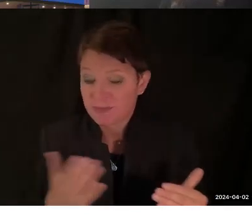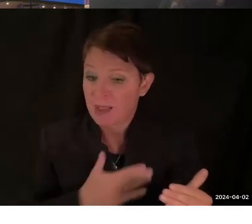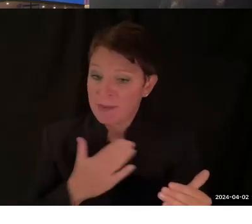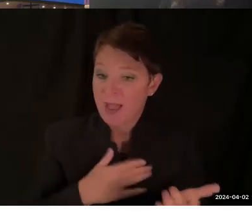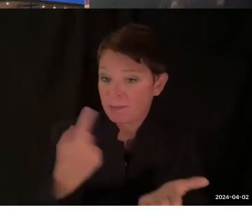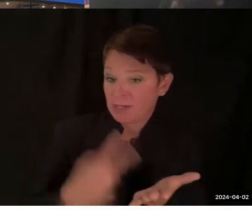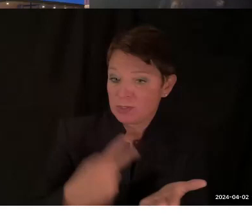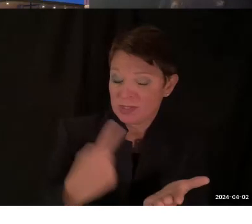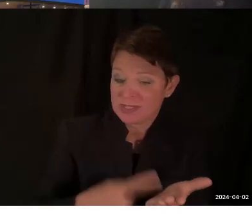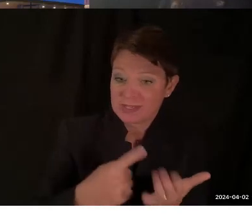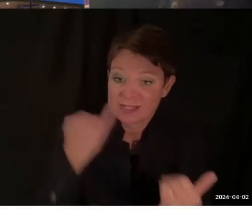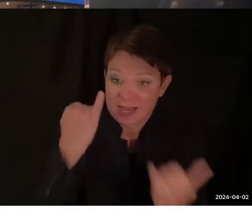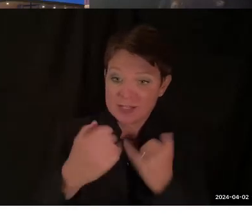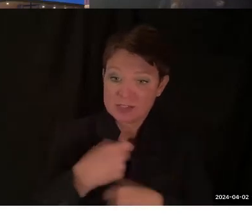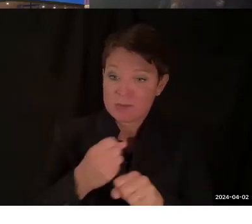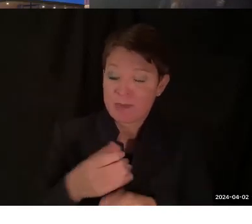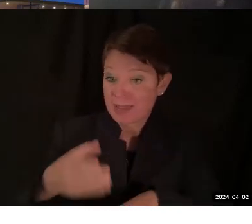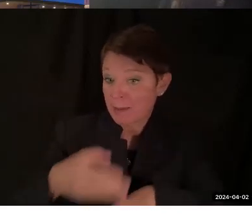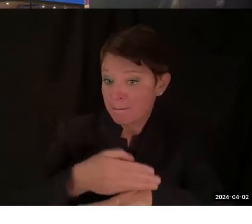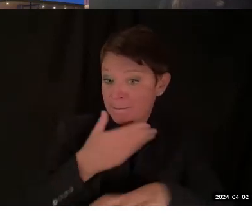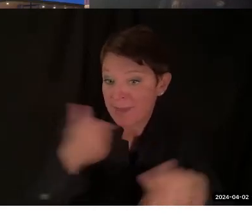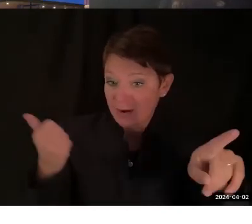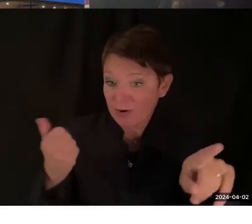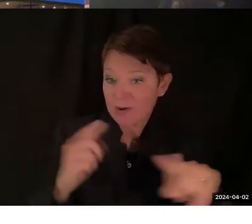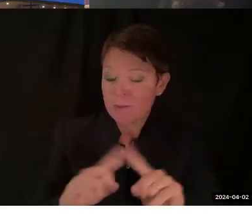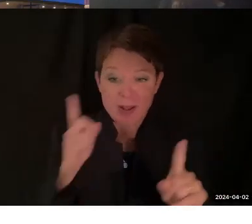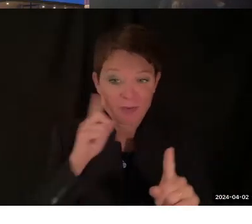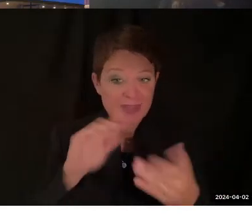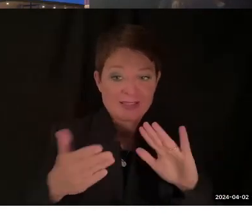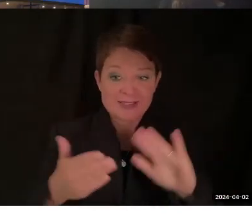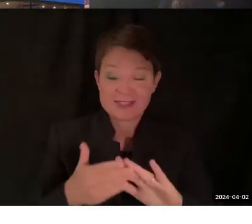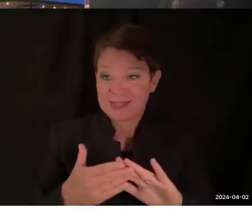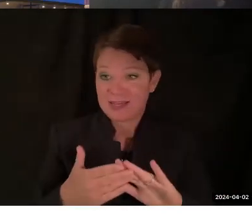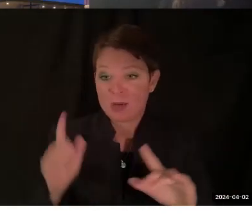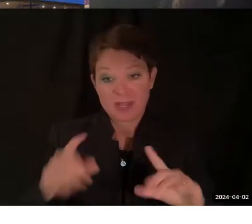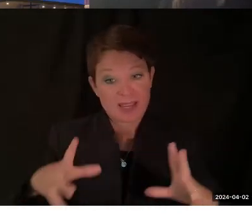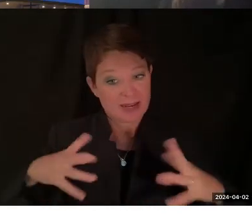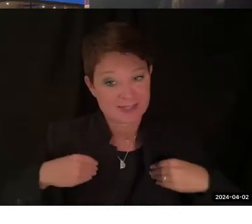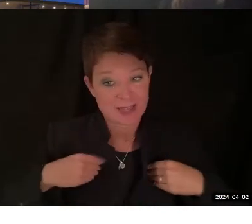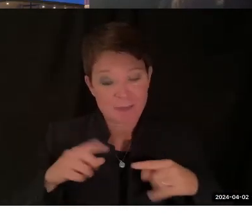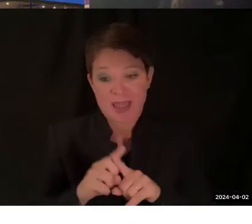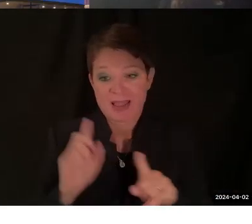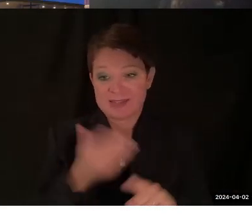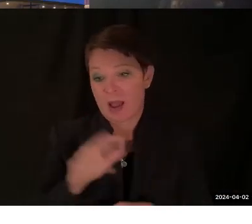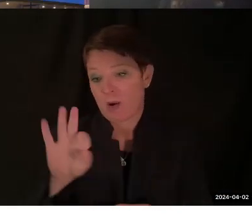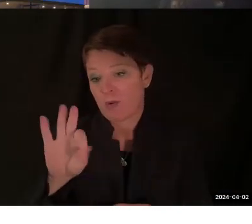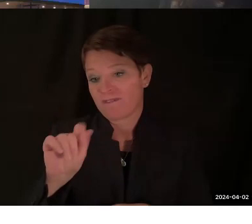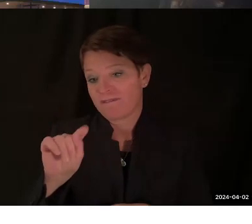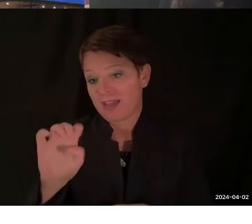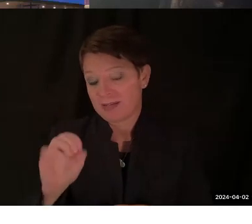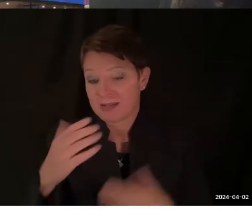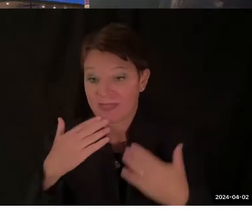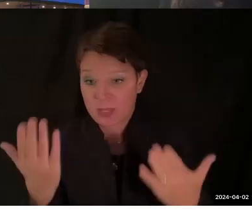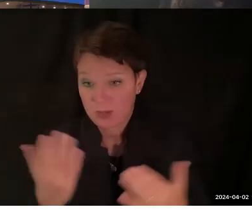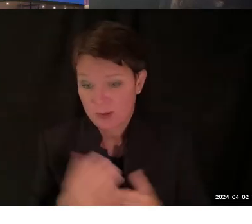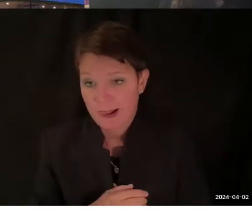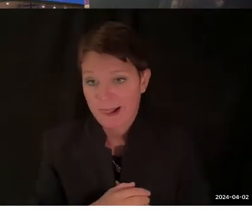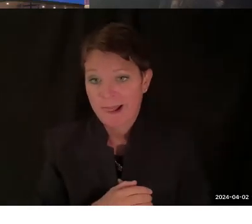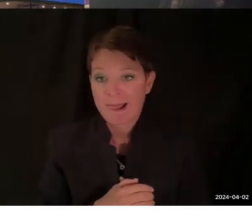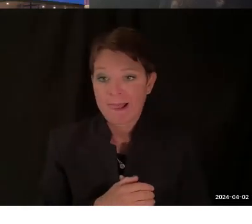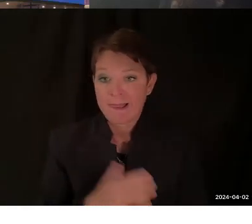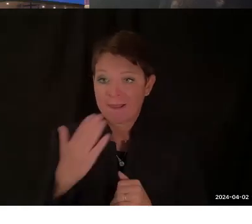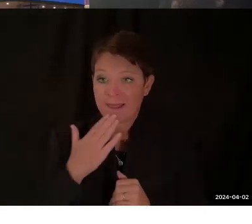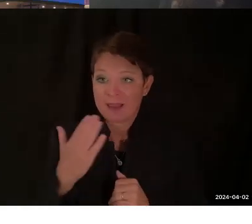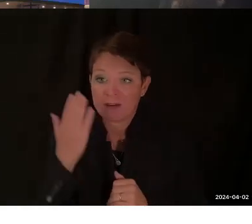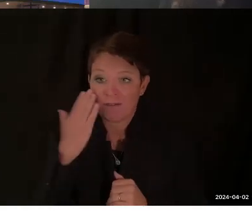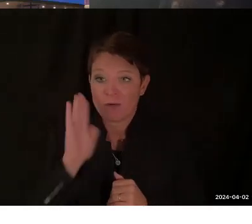talk about ideas to make this proposal better, but I don't think as a city, we just need to accept this as our fate. Thank you. Thank you. Thank